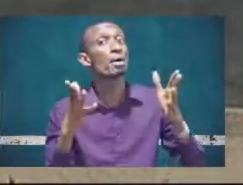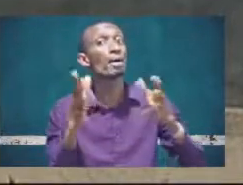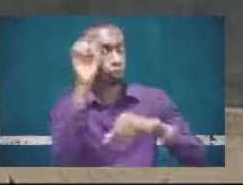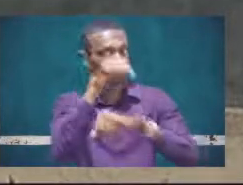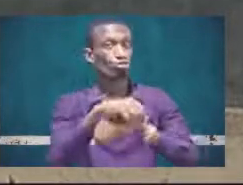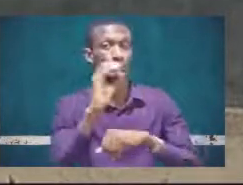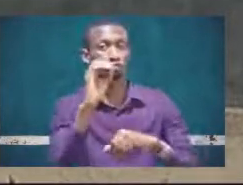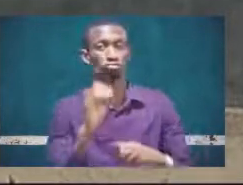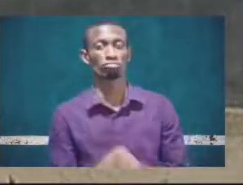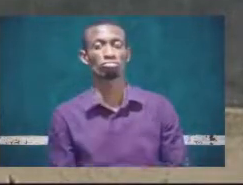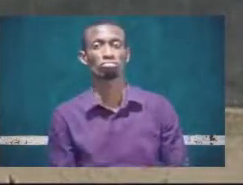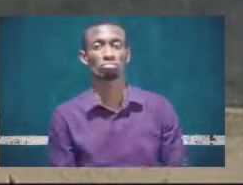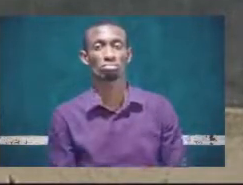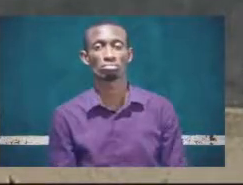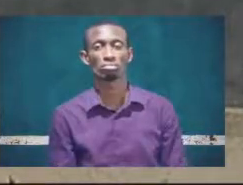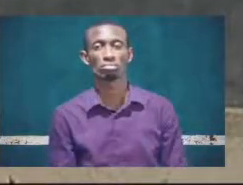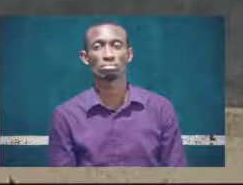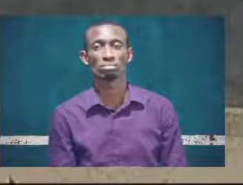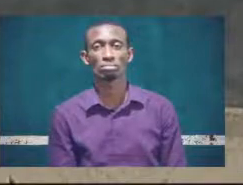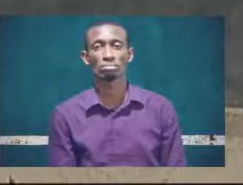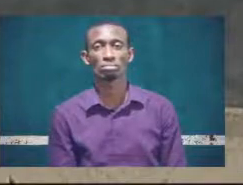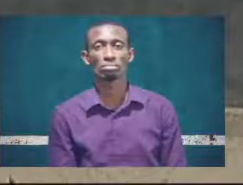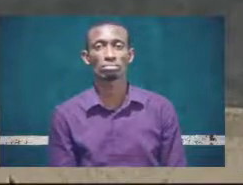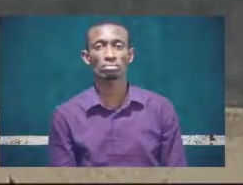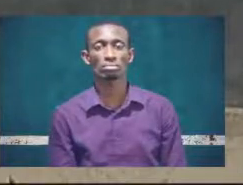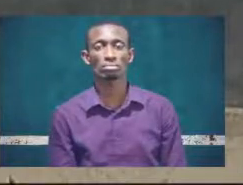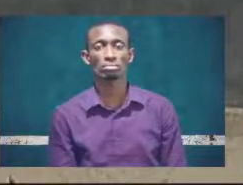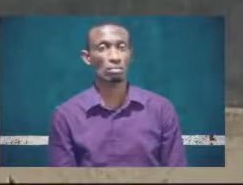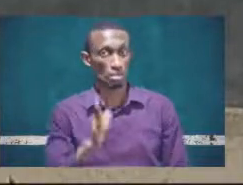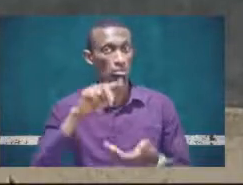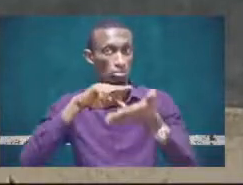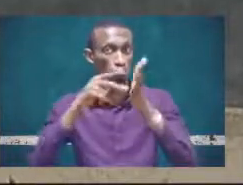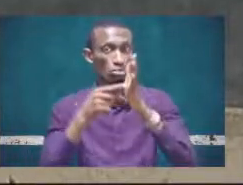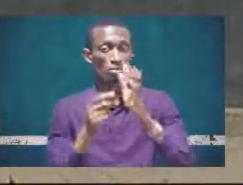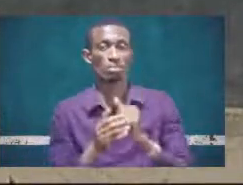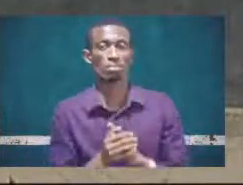0. When it is greater than 0, means that